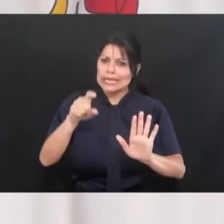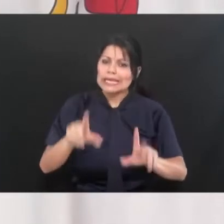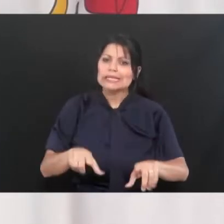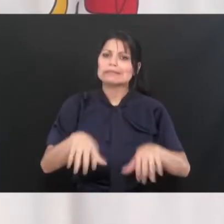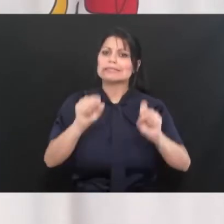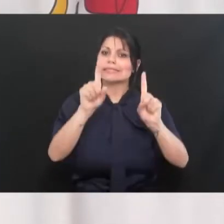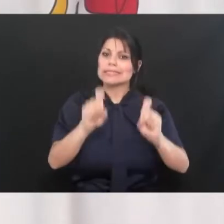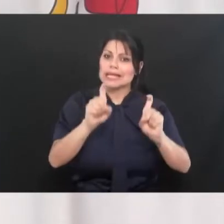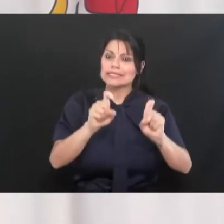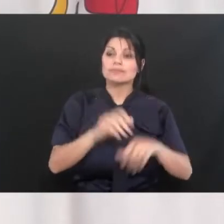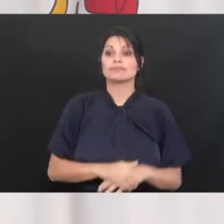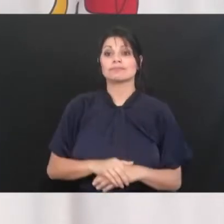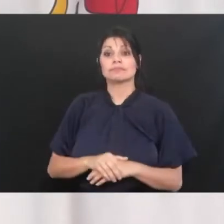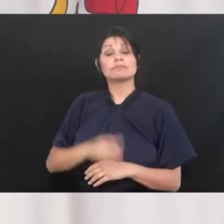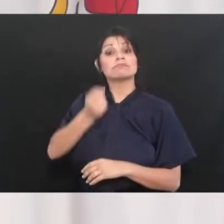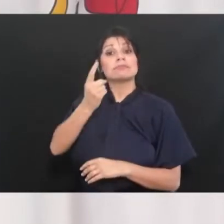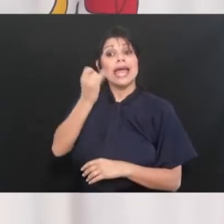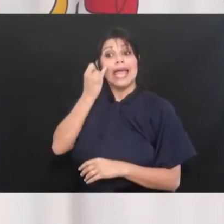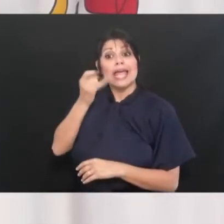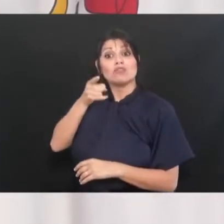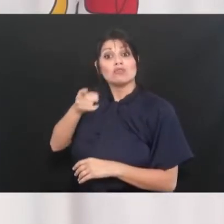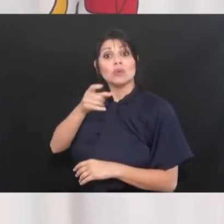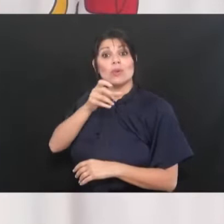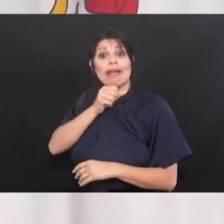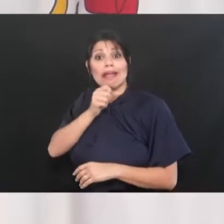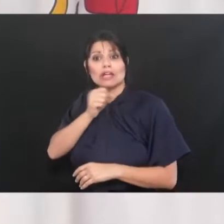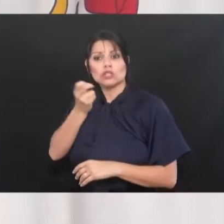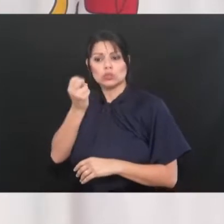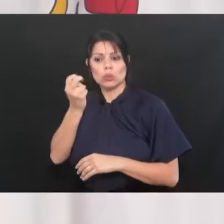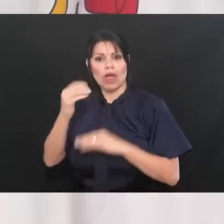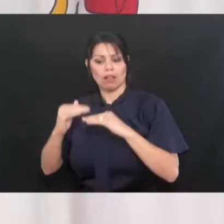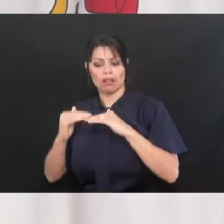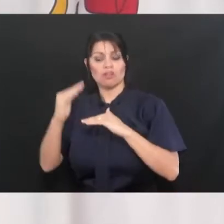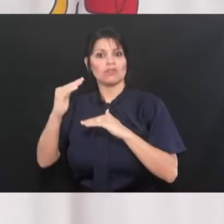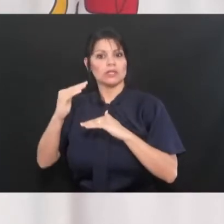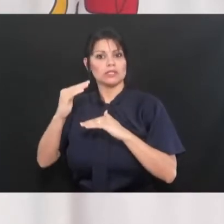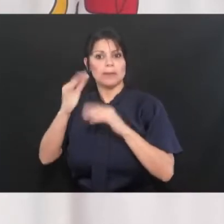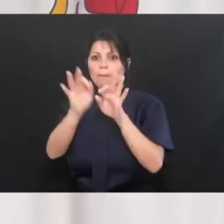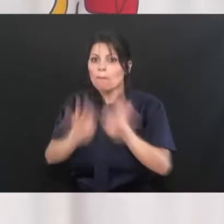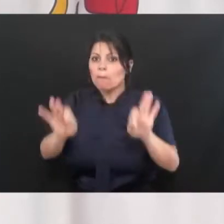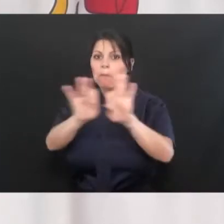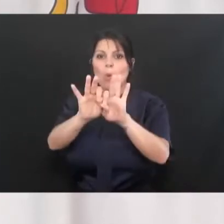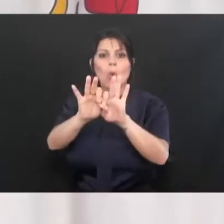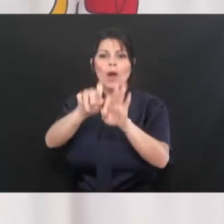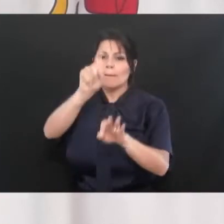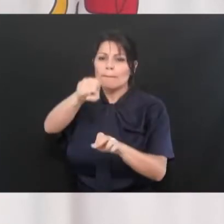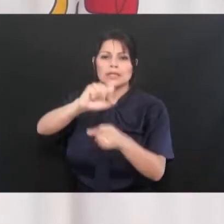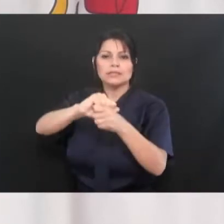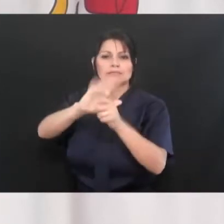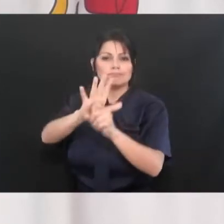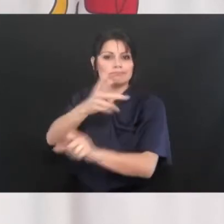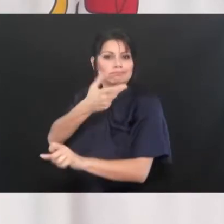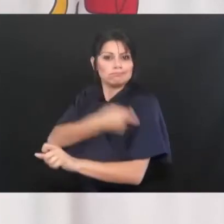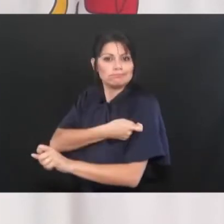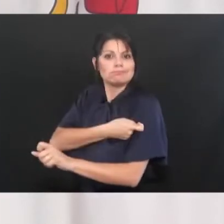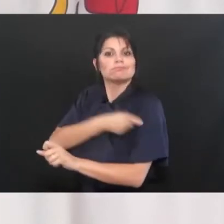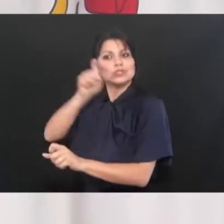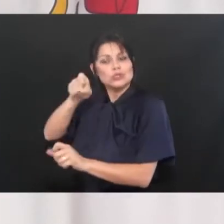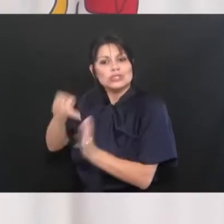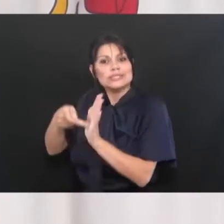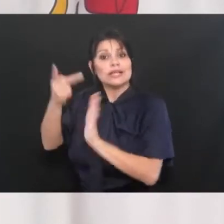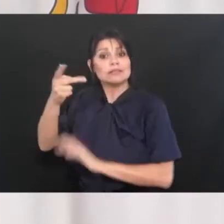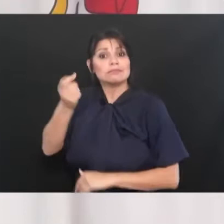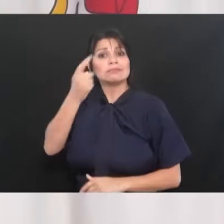older. It's really important you get your second shot. The effectiveness of these vaccines is off the chart good.